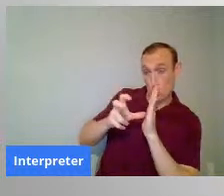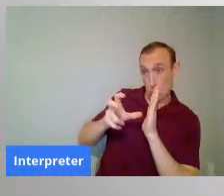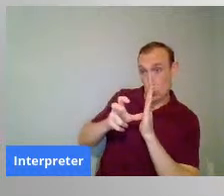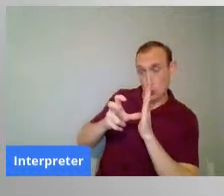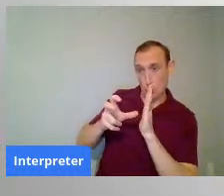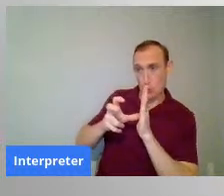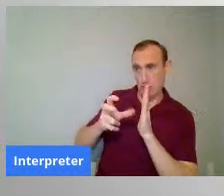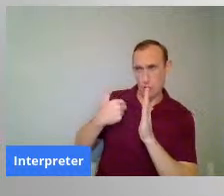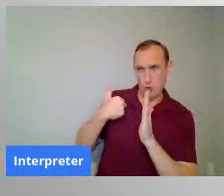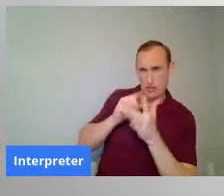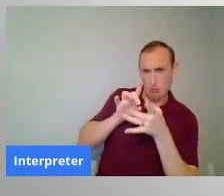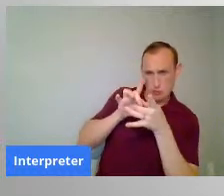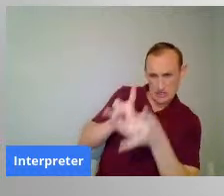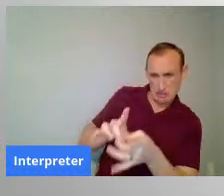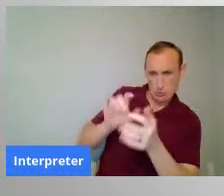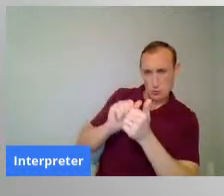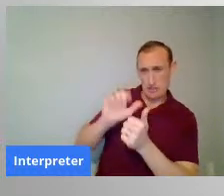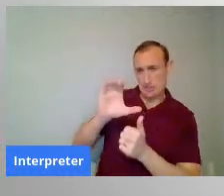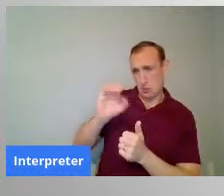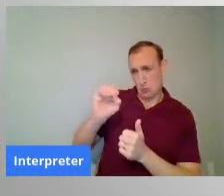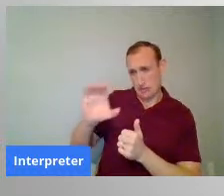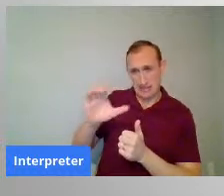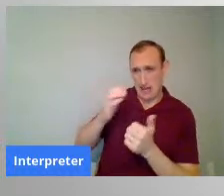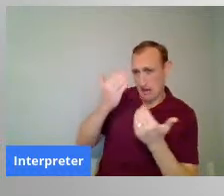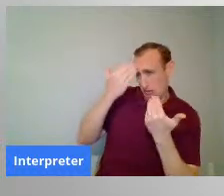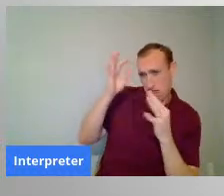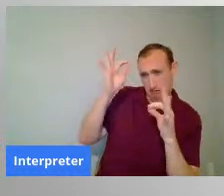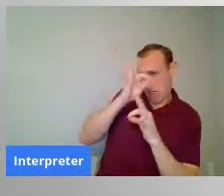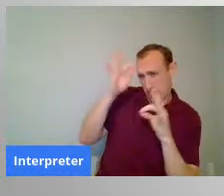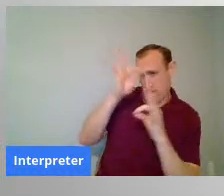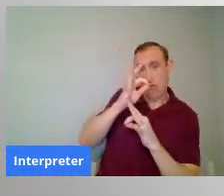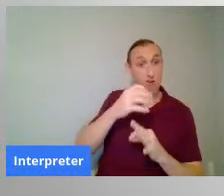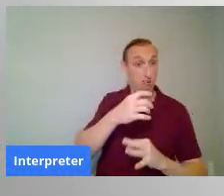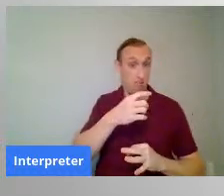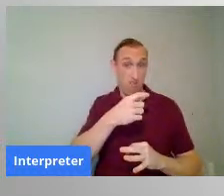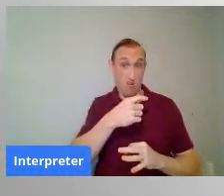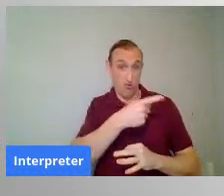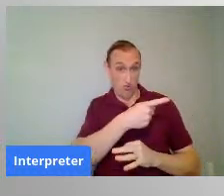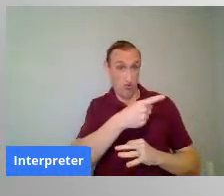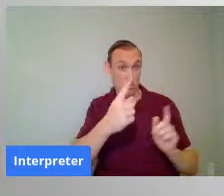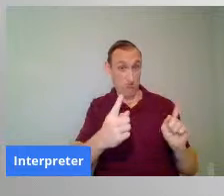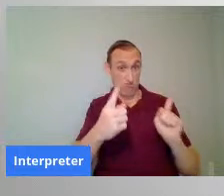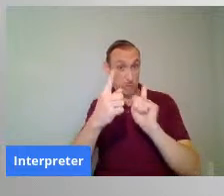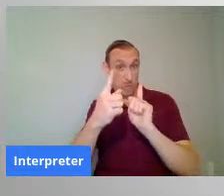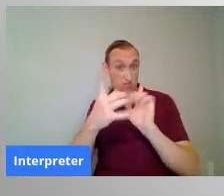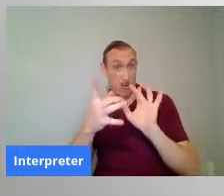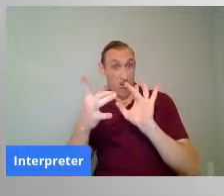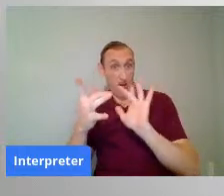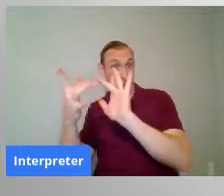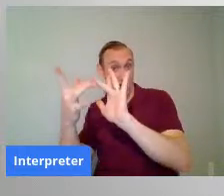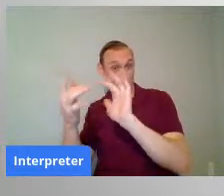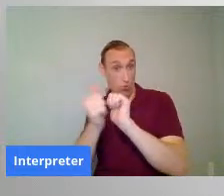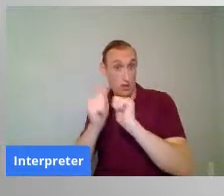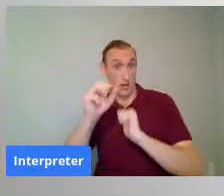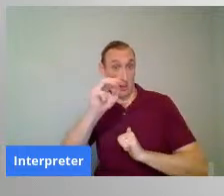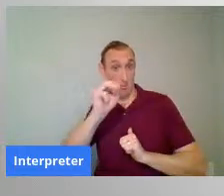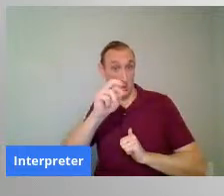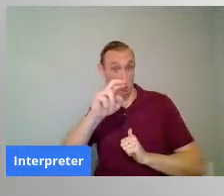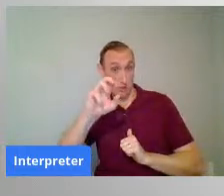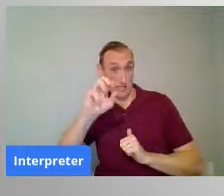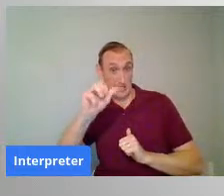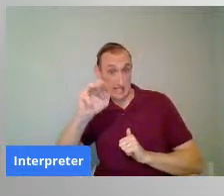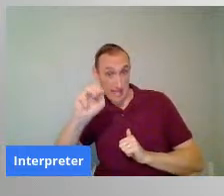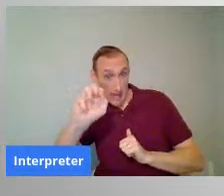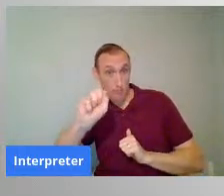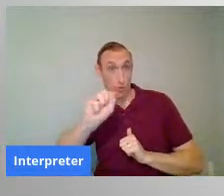is with the COC. okay, well, I'd be happy to put you in touch with Mr. Sams, or you and I can talk offline. I'm trying to remember if